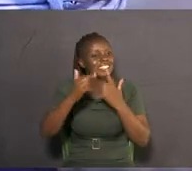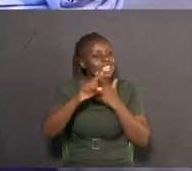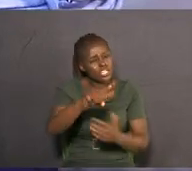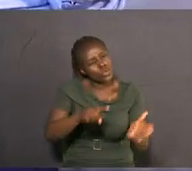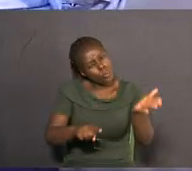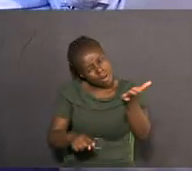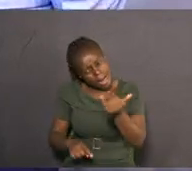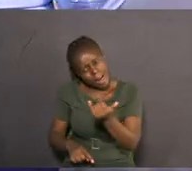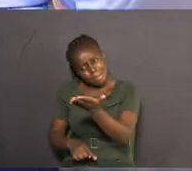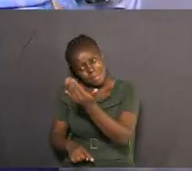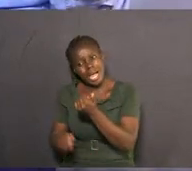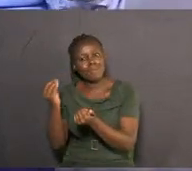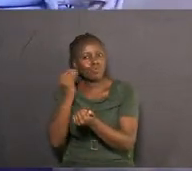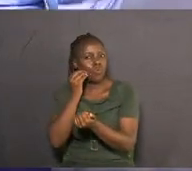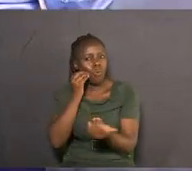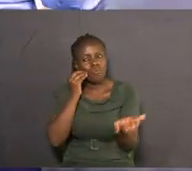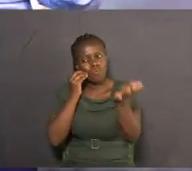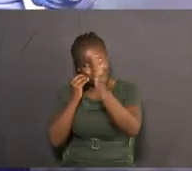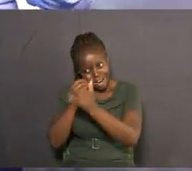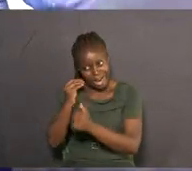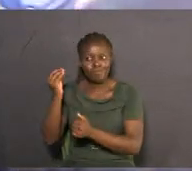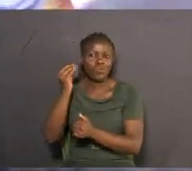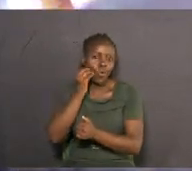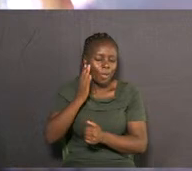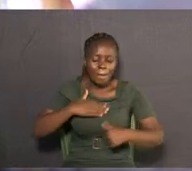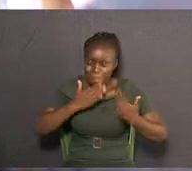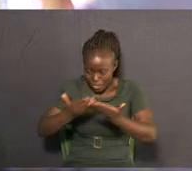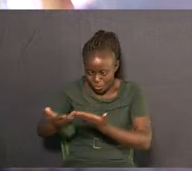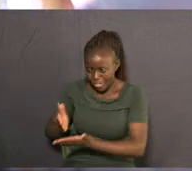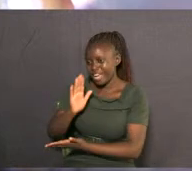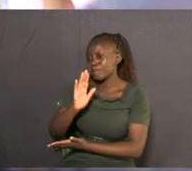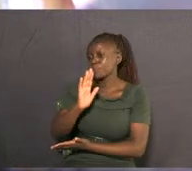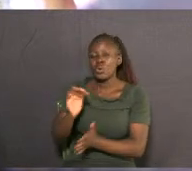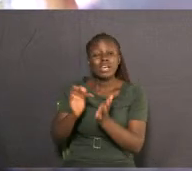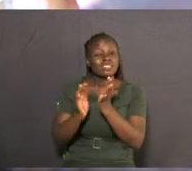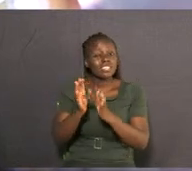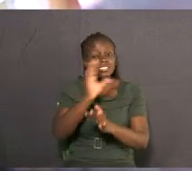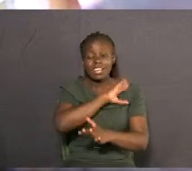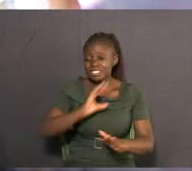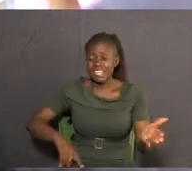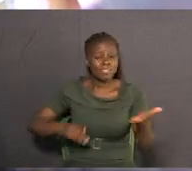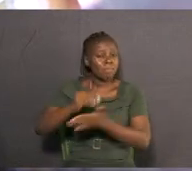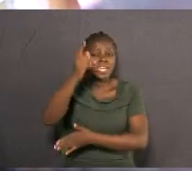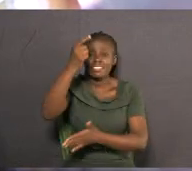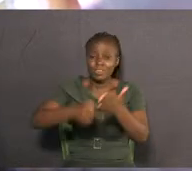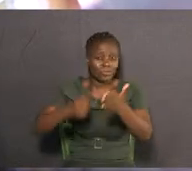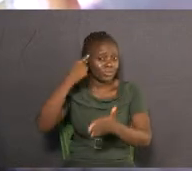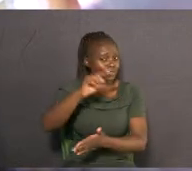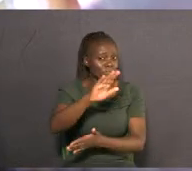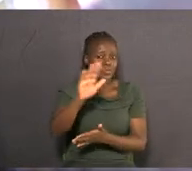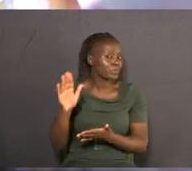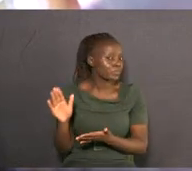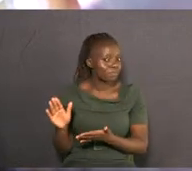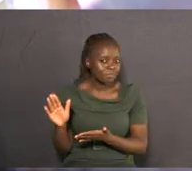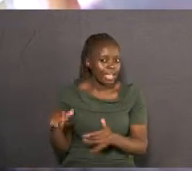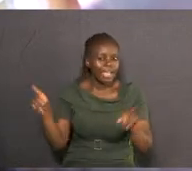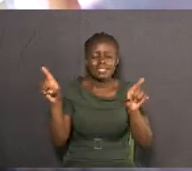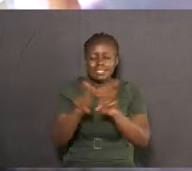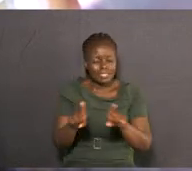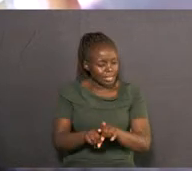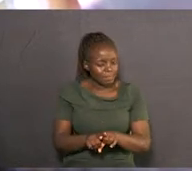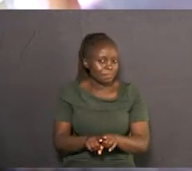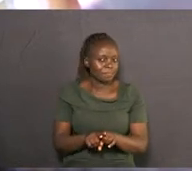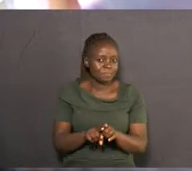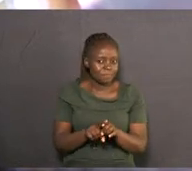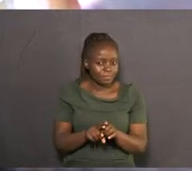home. Come home. I will welcome you. Jesus Christ has already paid the price. And if as long